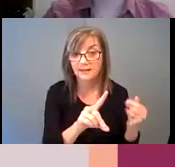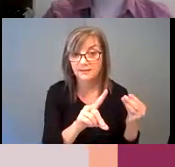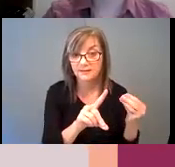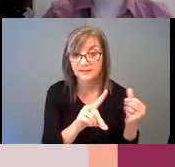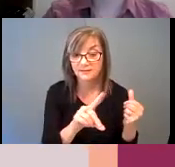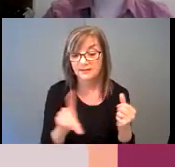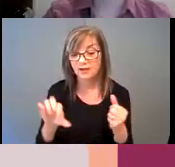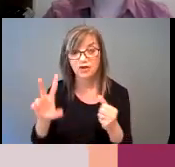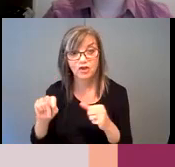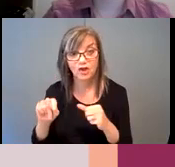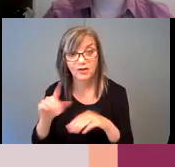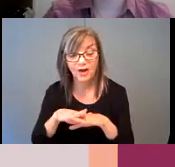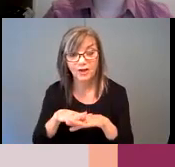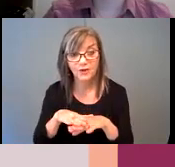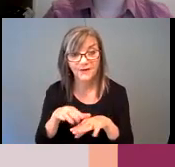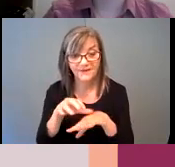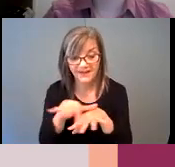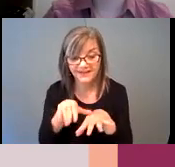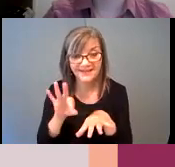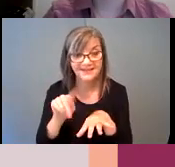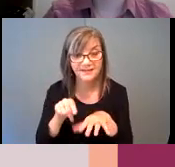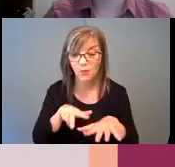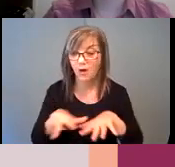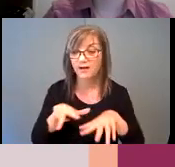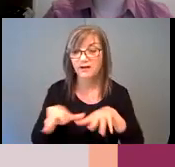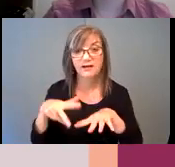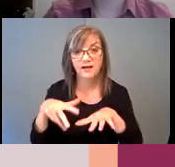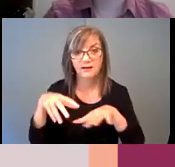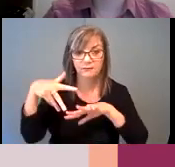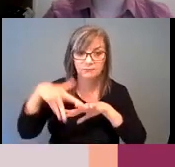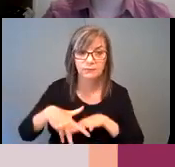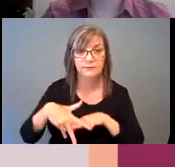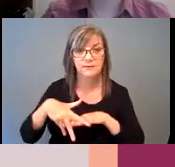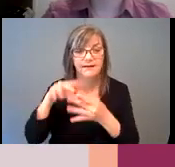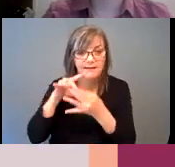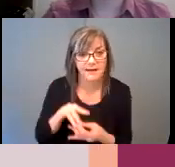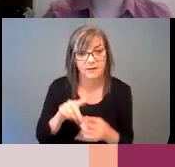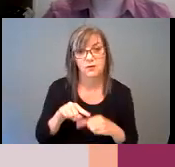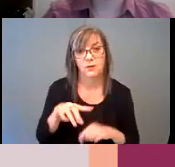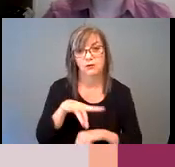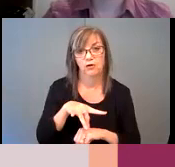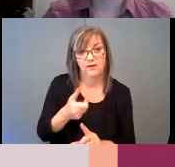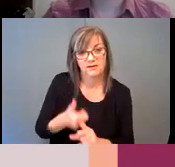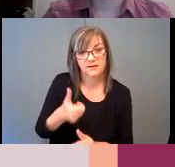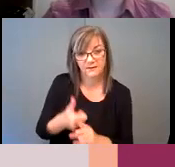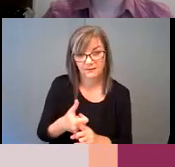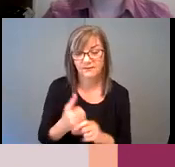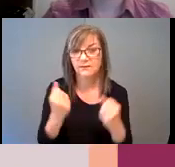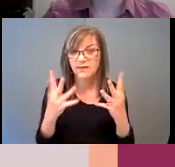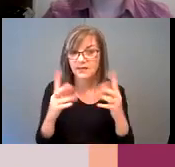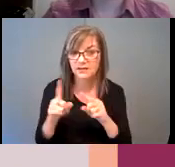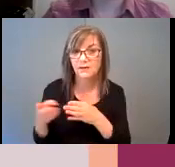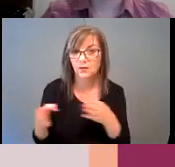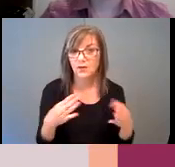your toes, kind of connecting to the earth in that way. There's a lot of different ways of healing